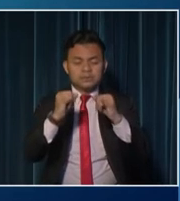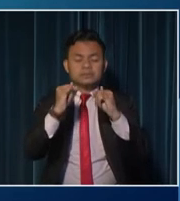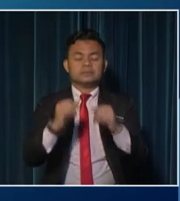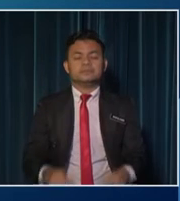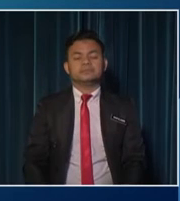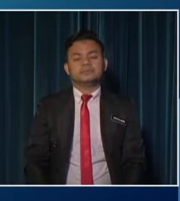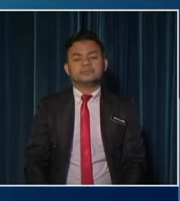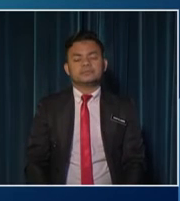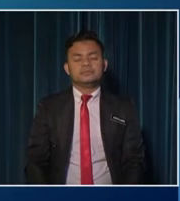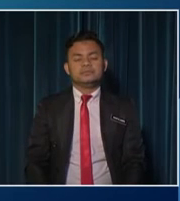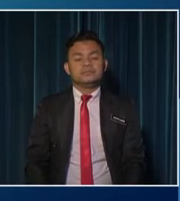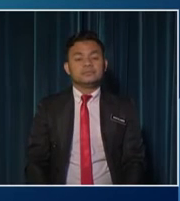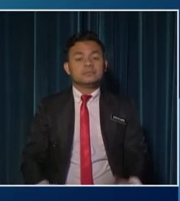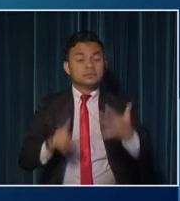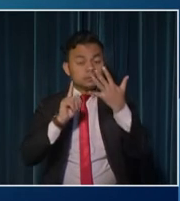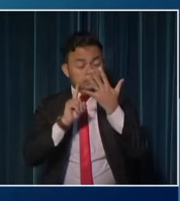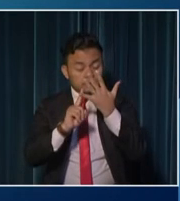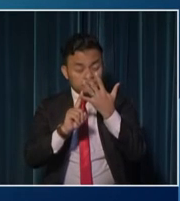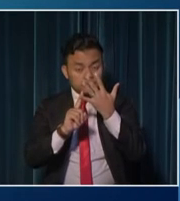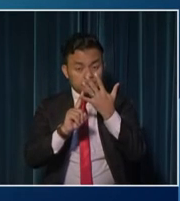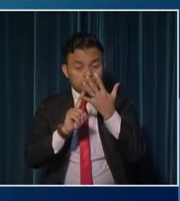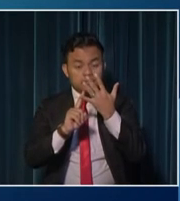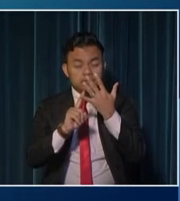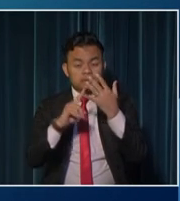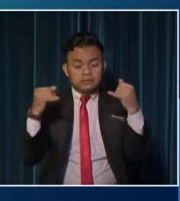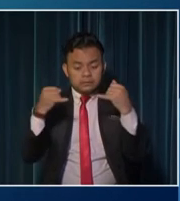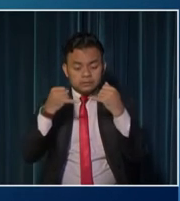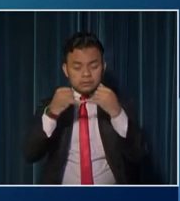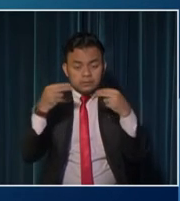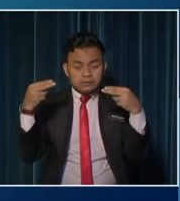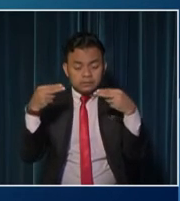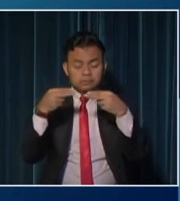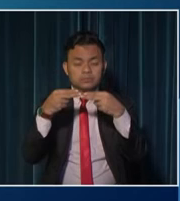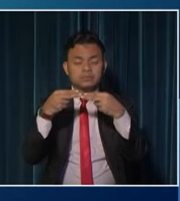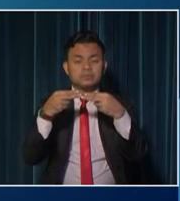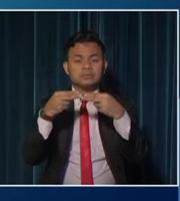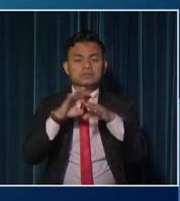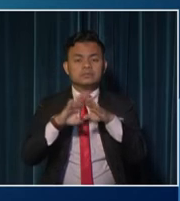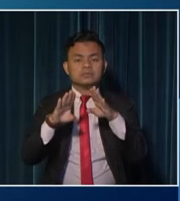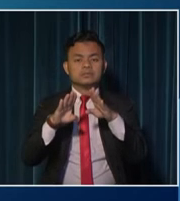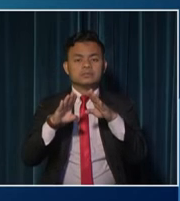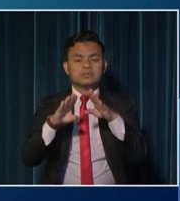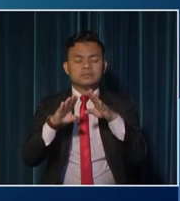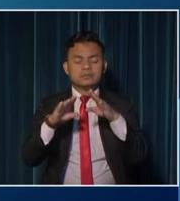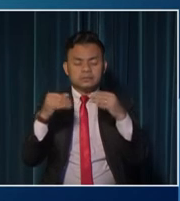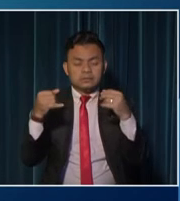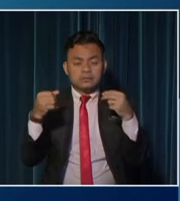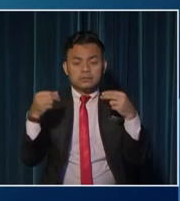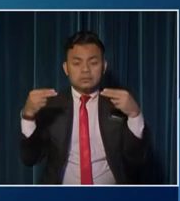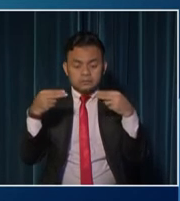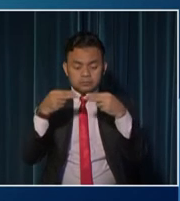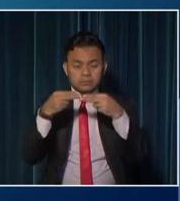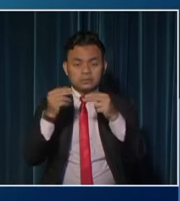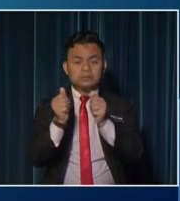connecting wire is not correctly connected. If the connecting wire is not correctly